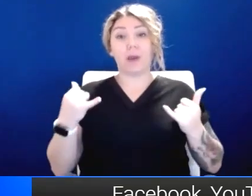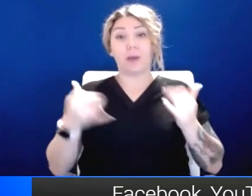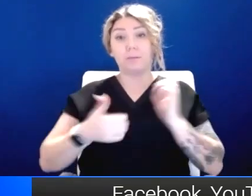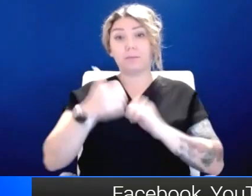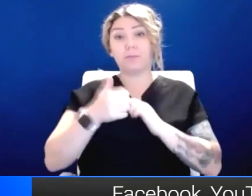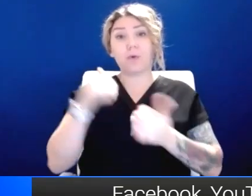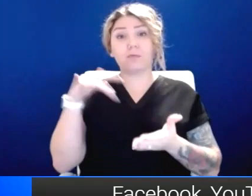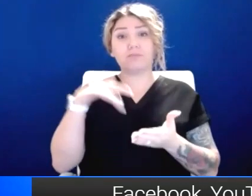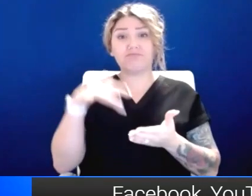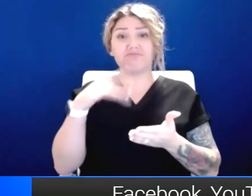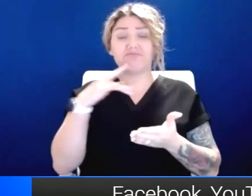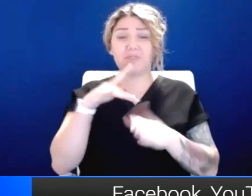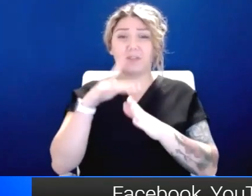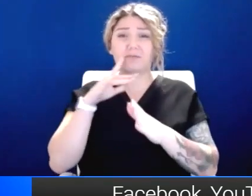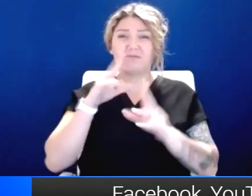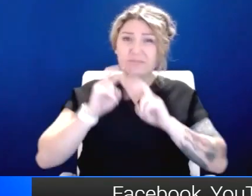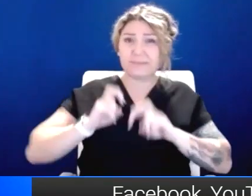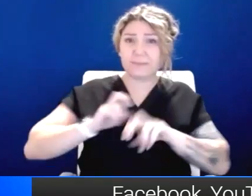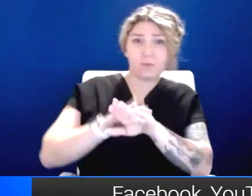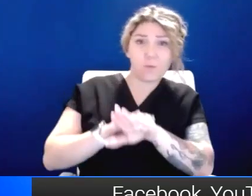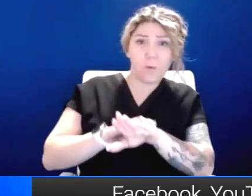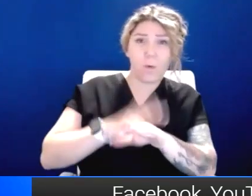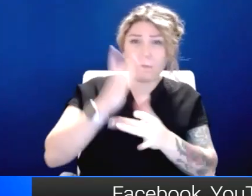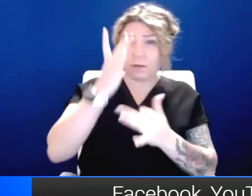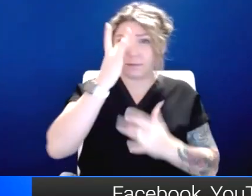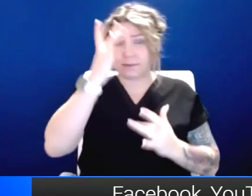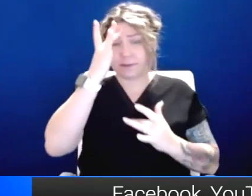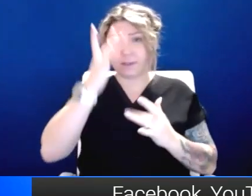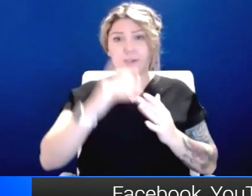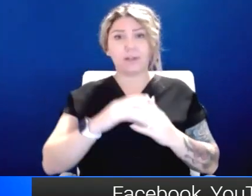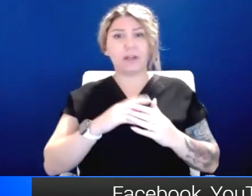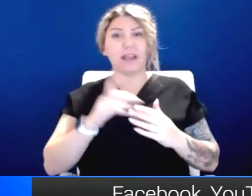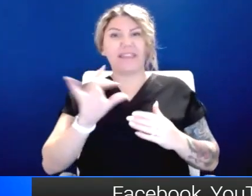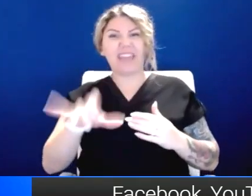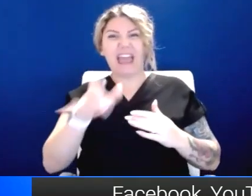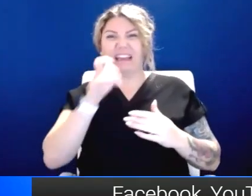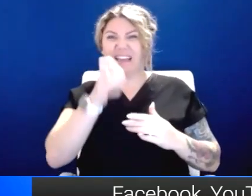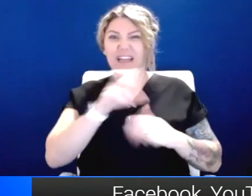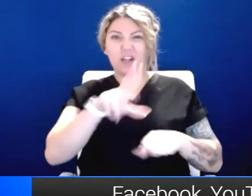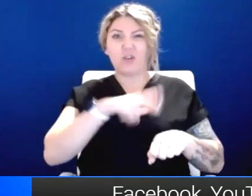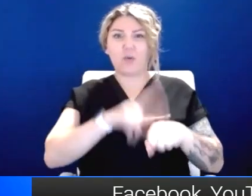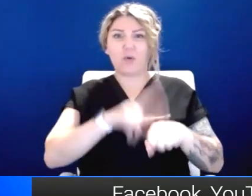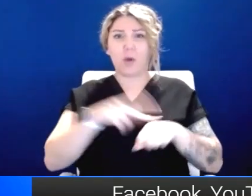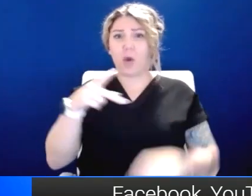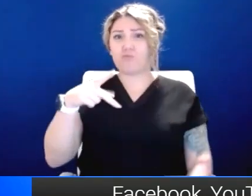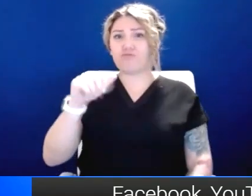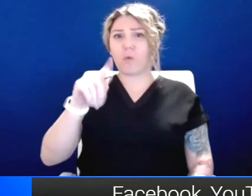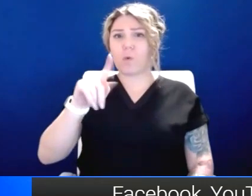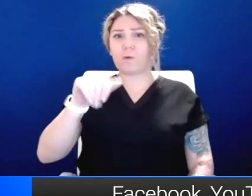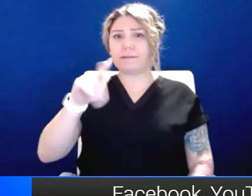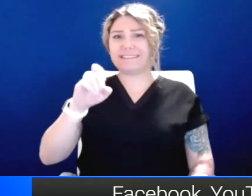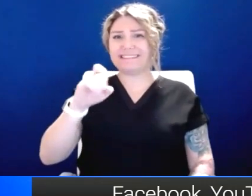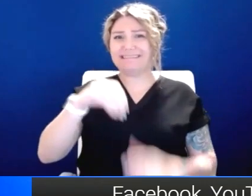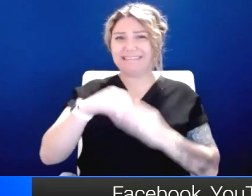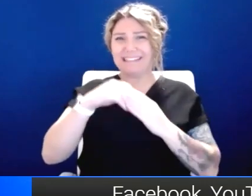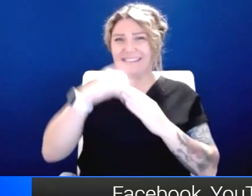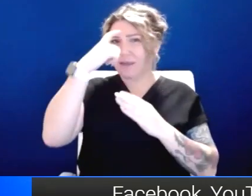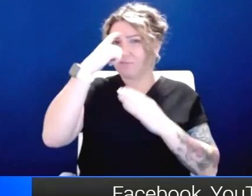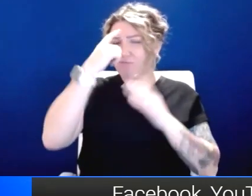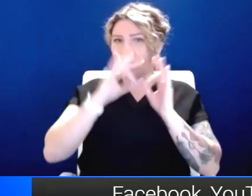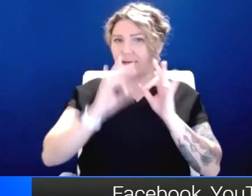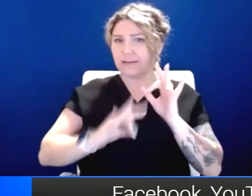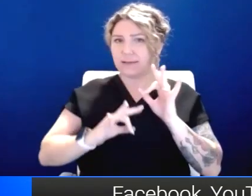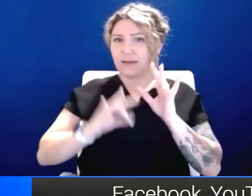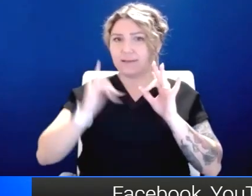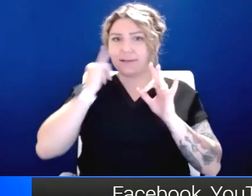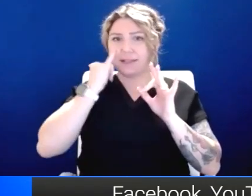at slowing the disease progression is looking at abnormal proteins in the brain cells. And we feel that if we can clear these cells of